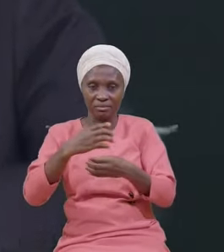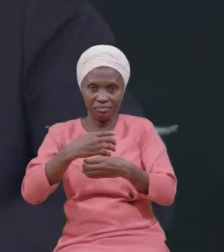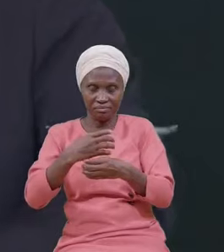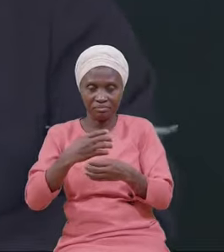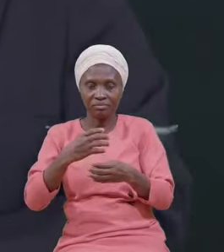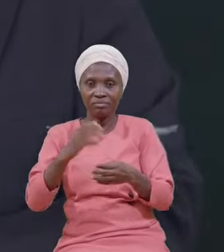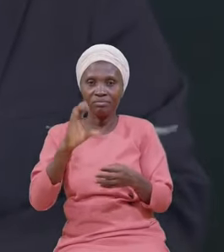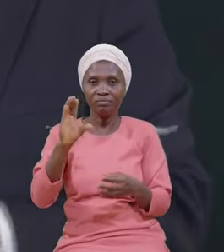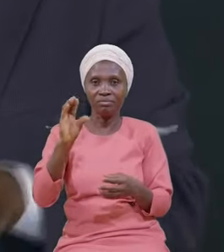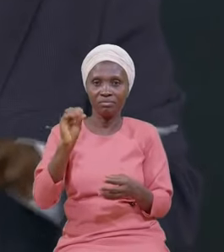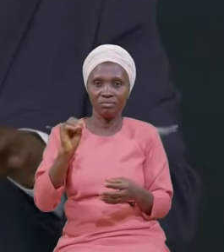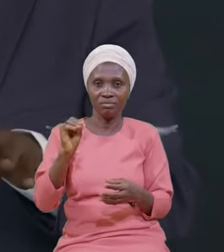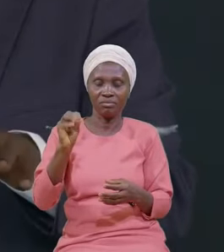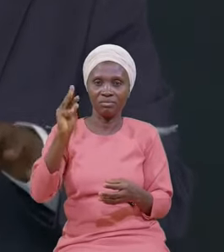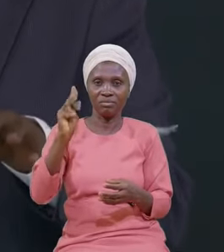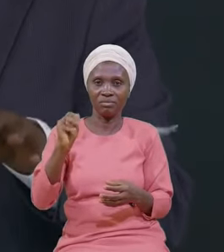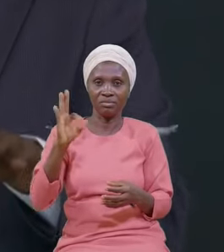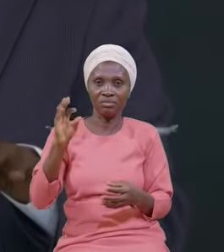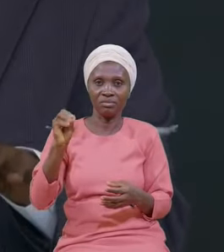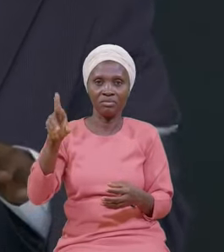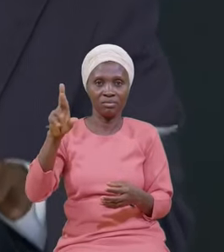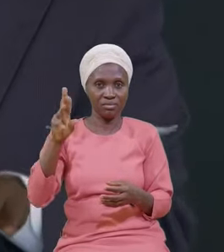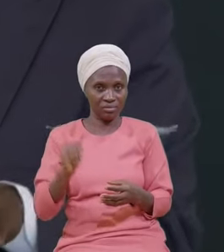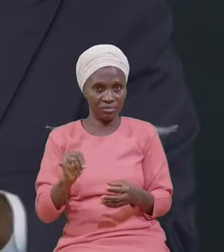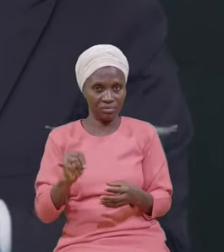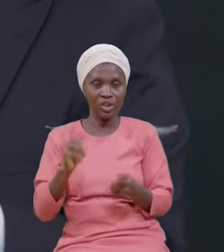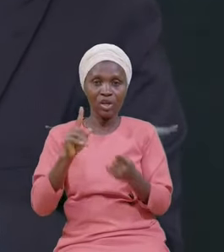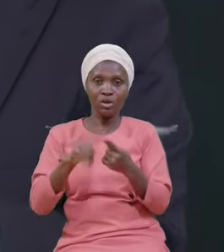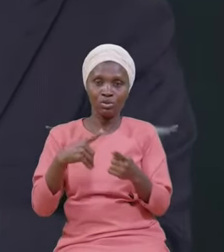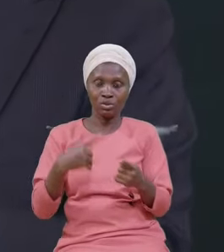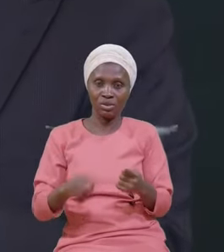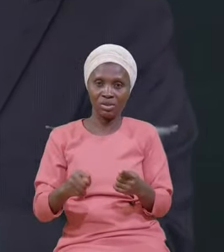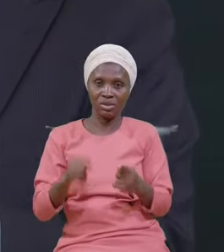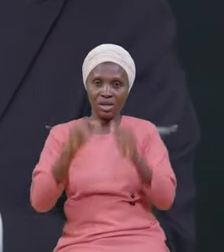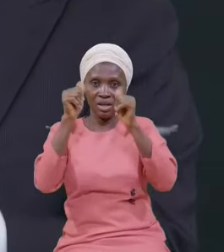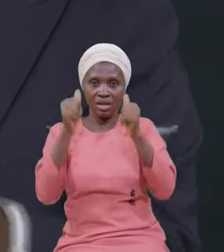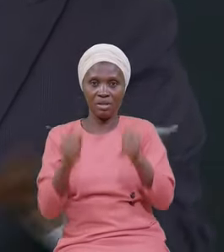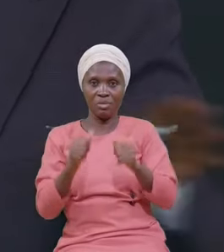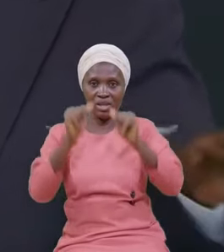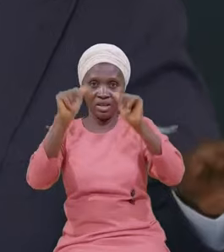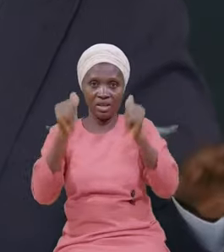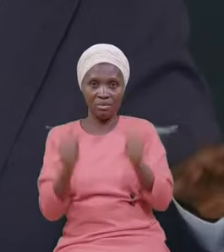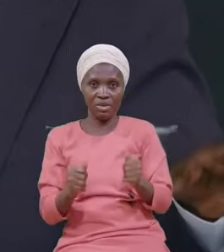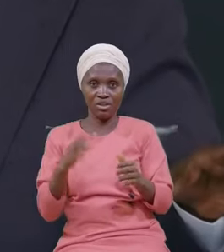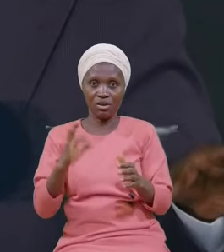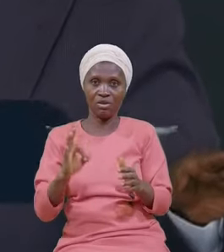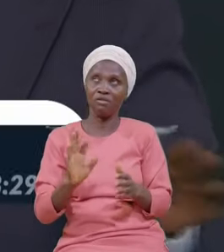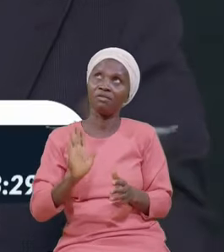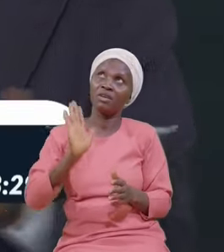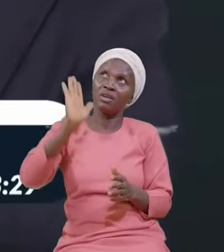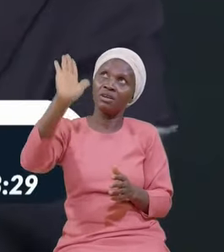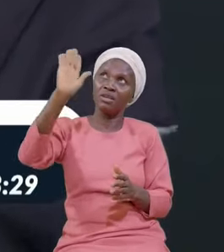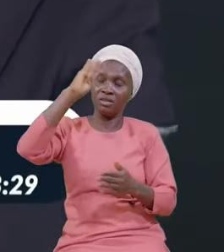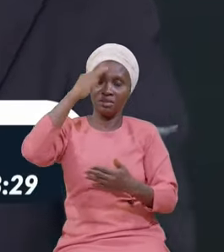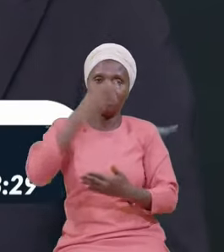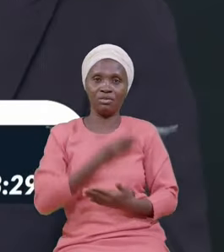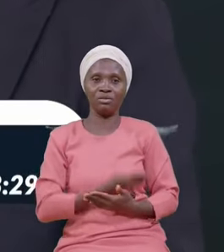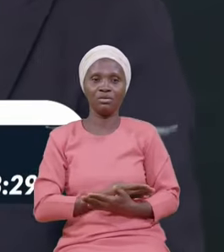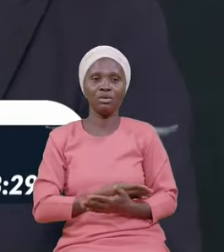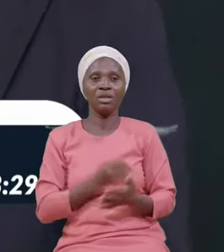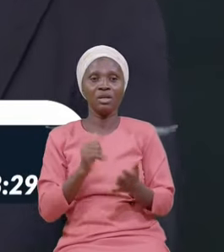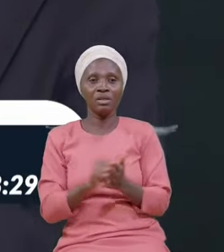image of a son that he might be the firstborn